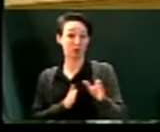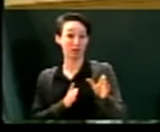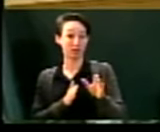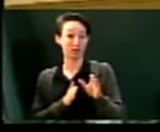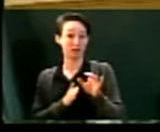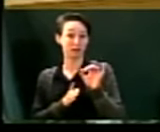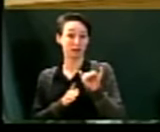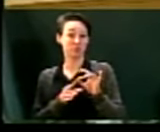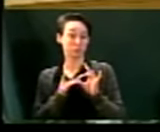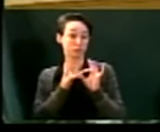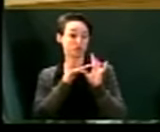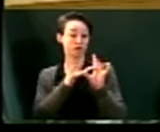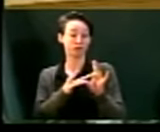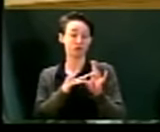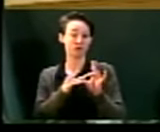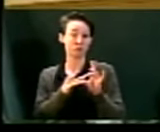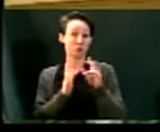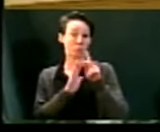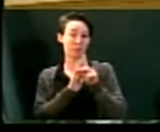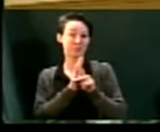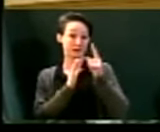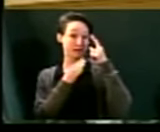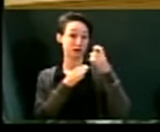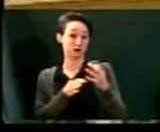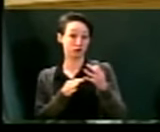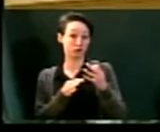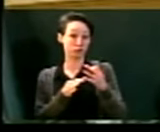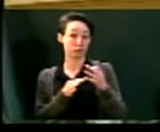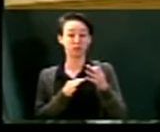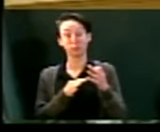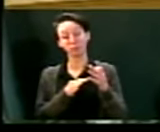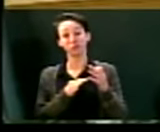is akin to a policy decision.